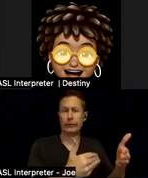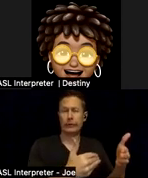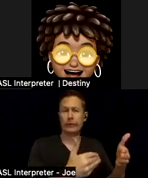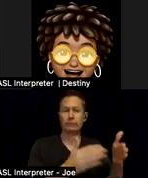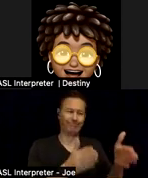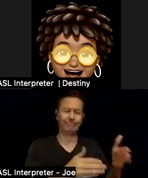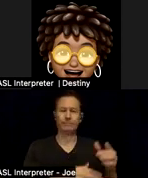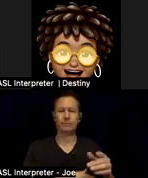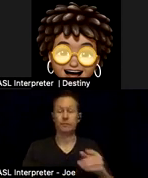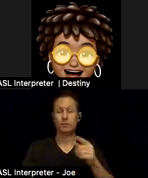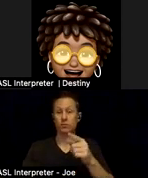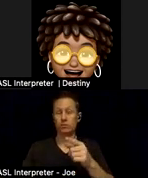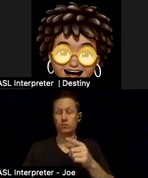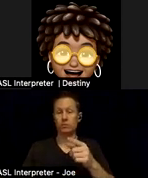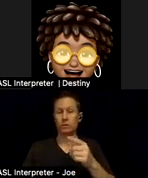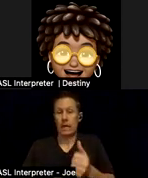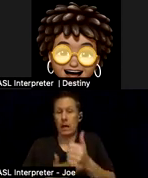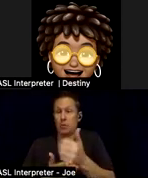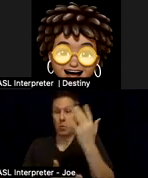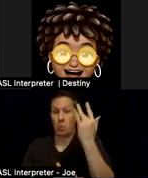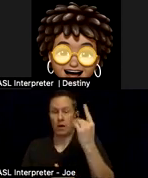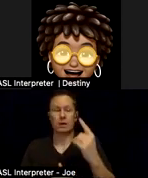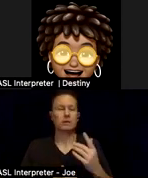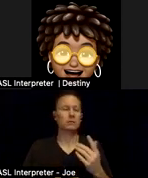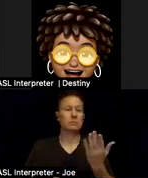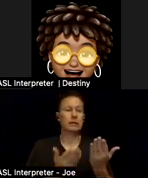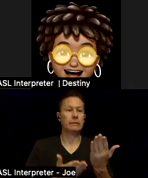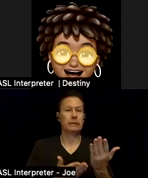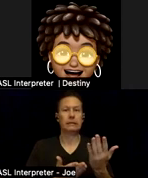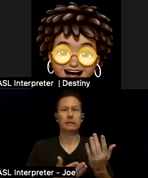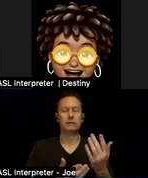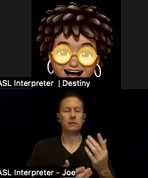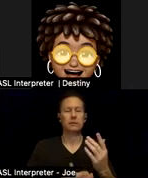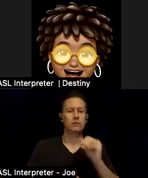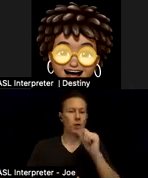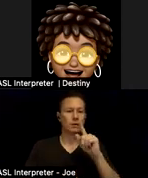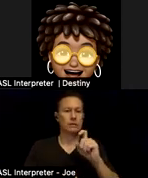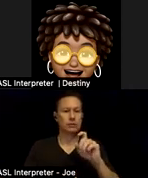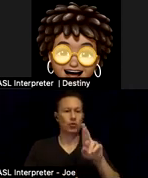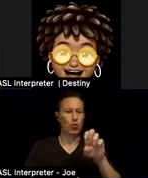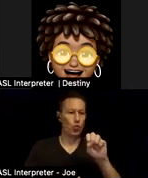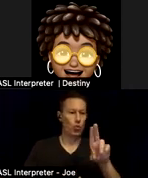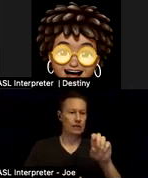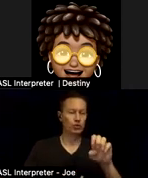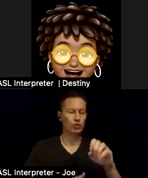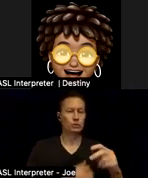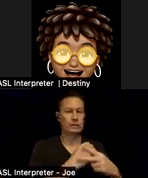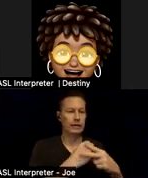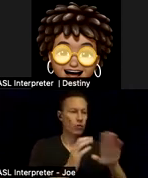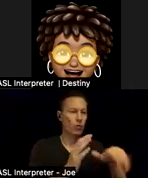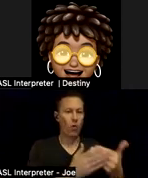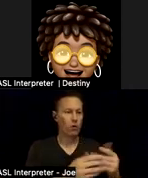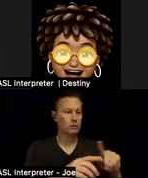interest too, because you're perhaps less neighbors you need to go help rescue, help get out of their space, help remove